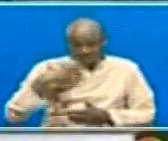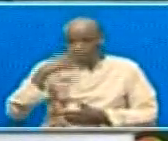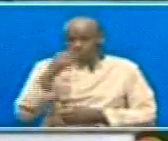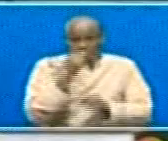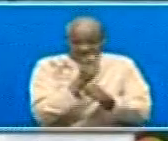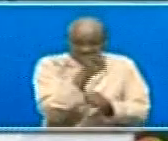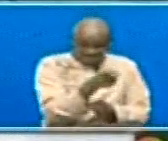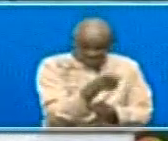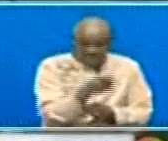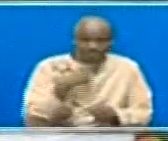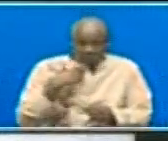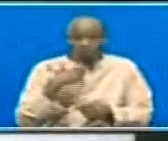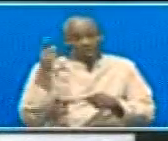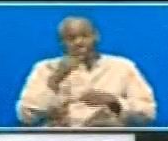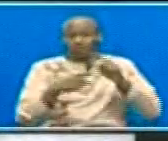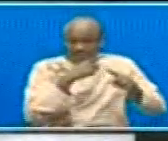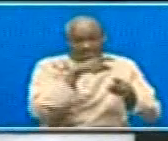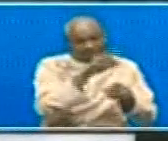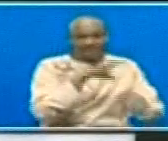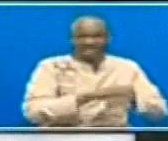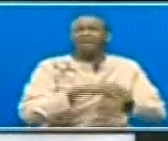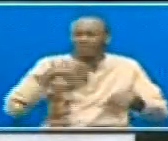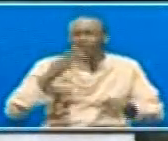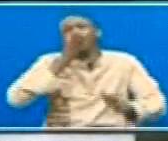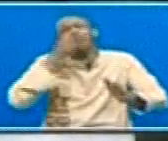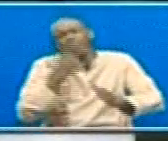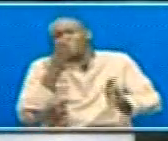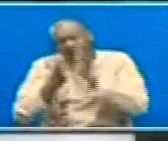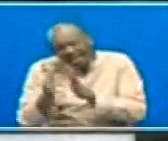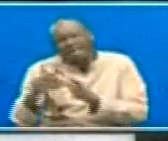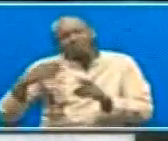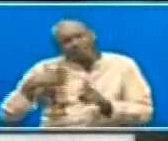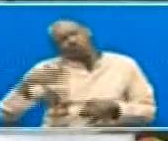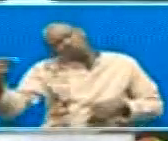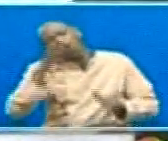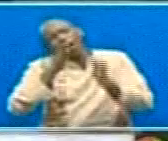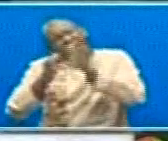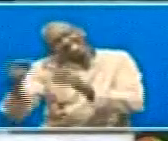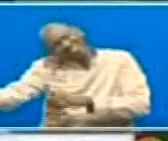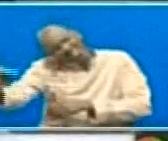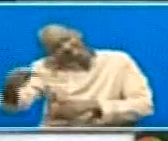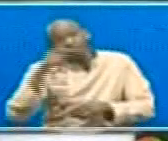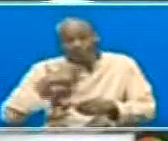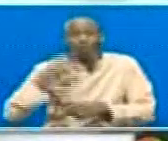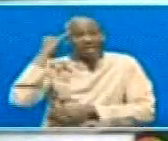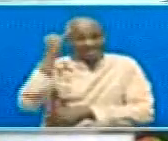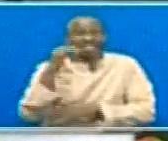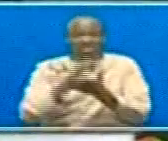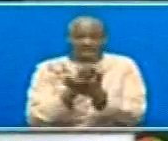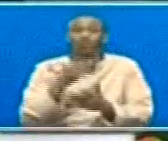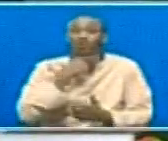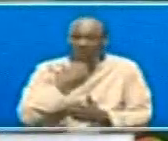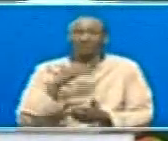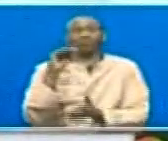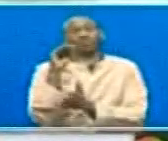soldiers who are arrested, even the planners or even those who hold this kind of ideologies, we want to